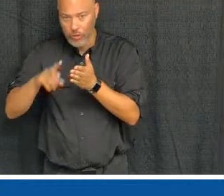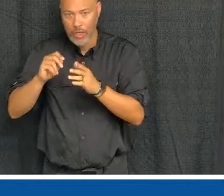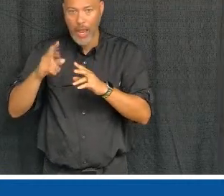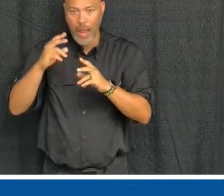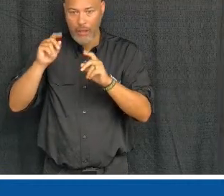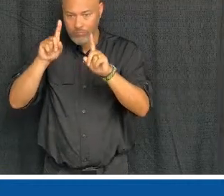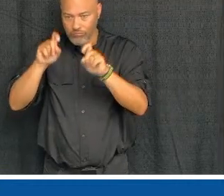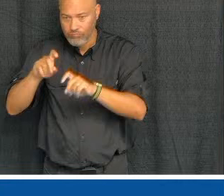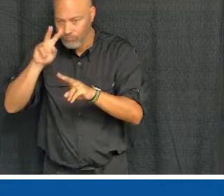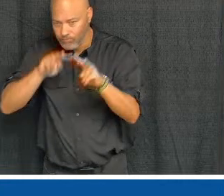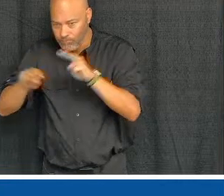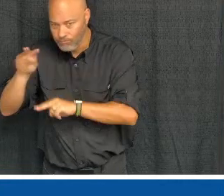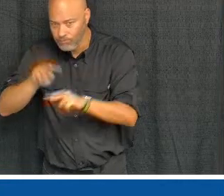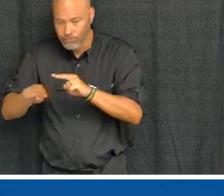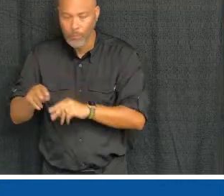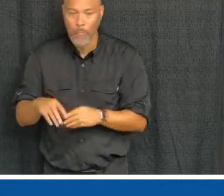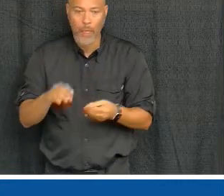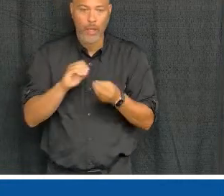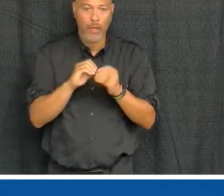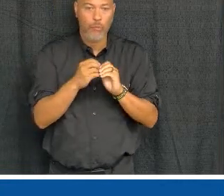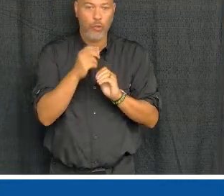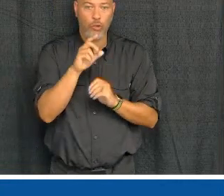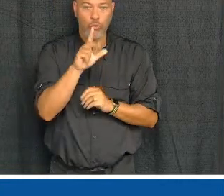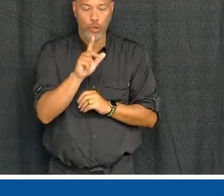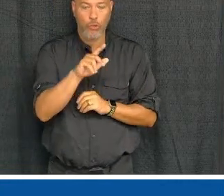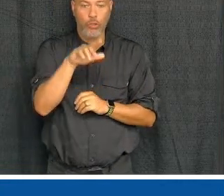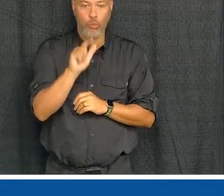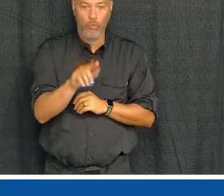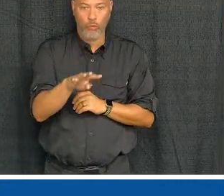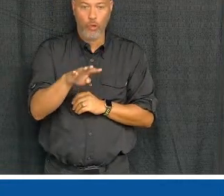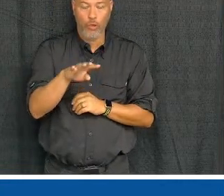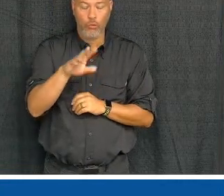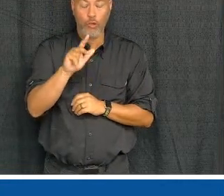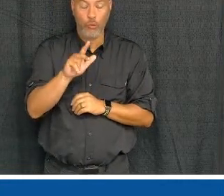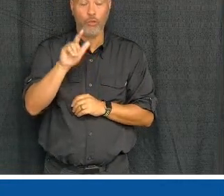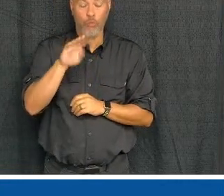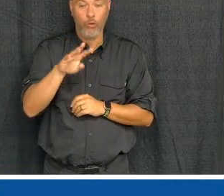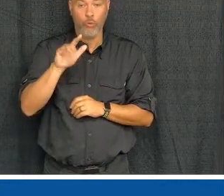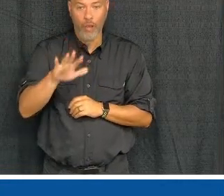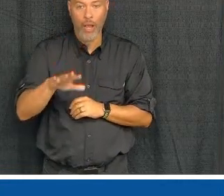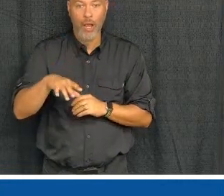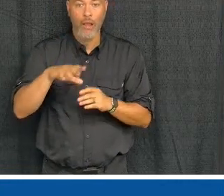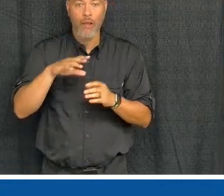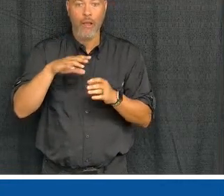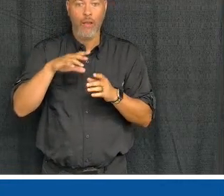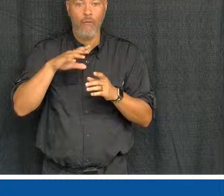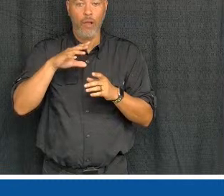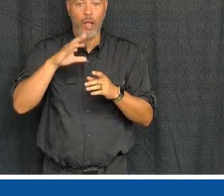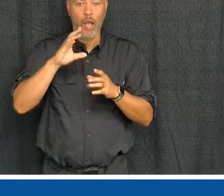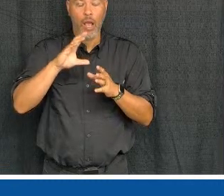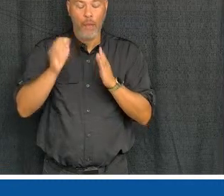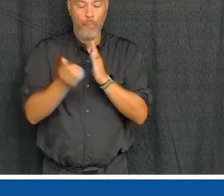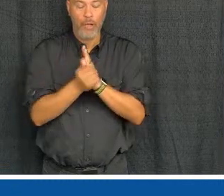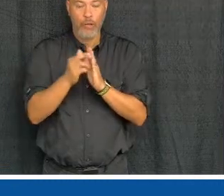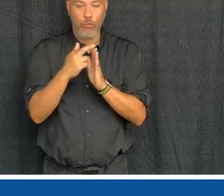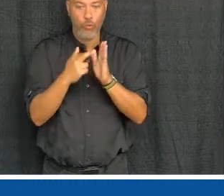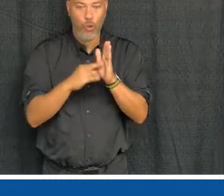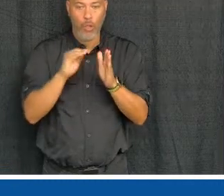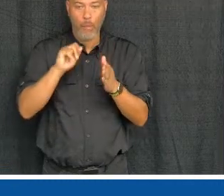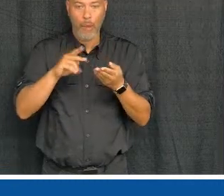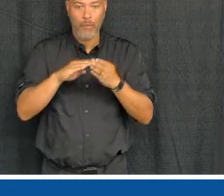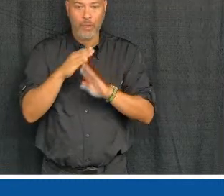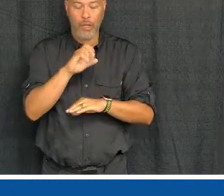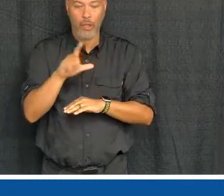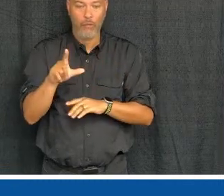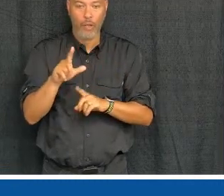examinations. Ordinance 23, 2024-25, second reading, amending the zoning ordinance and map of the City